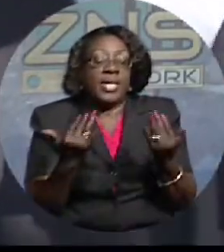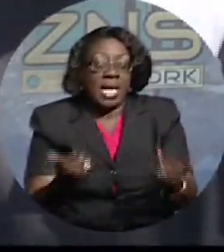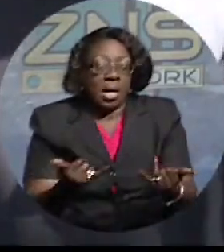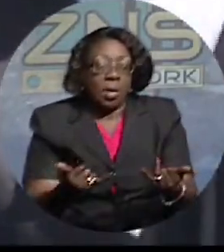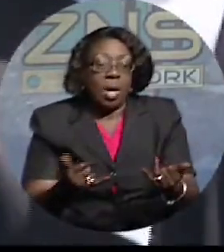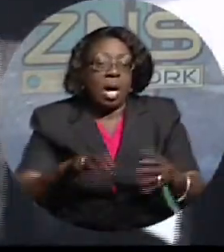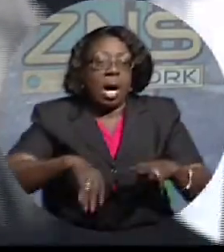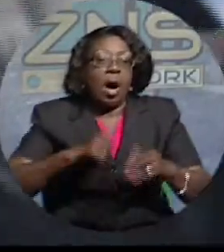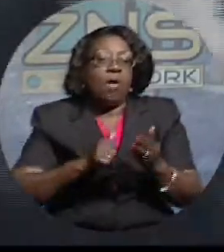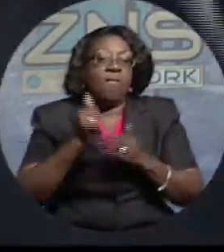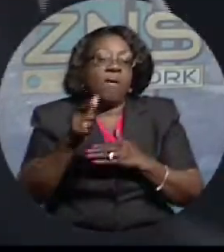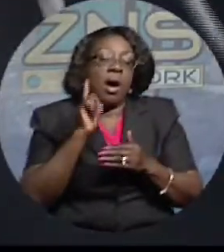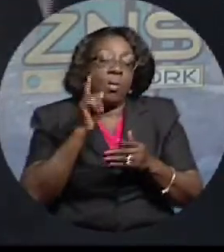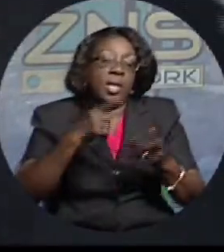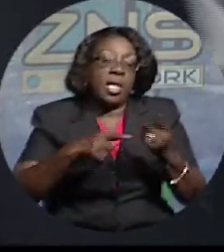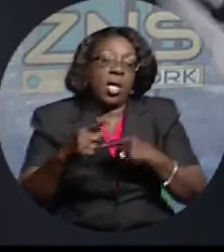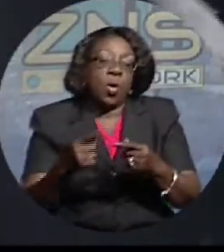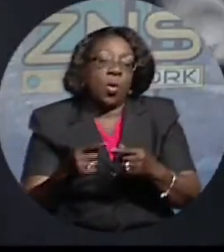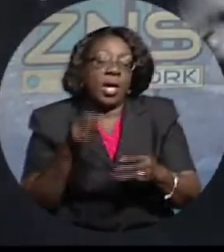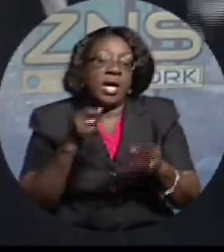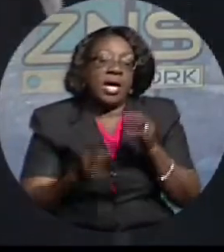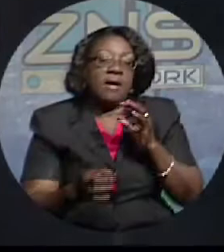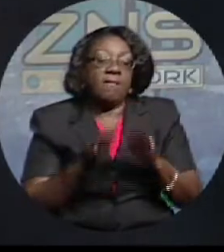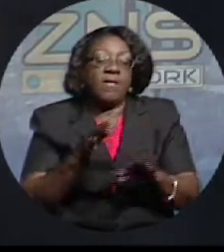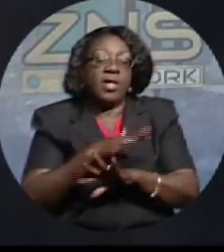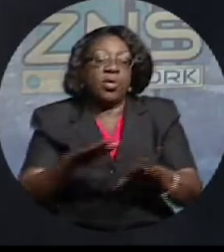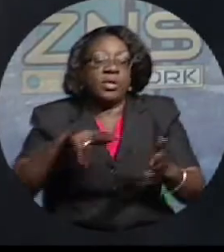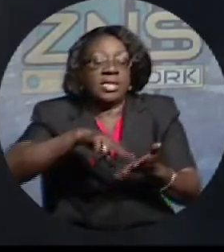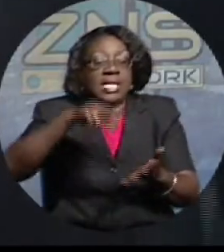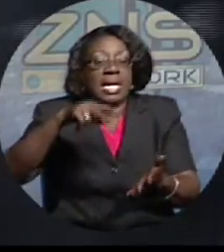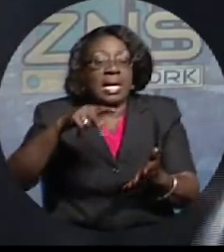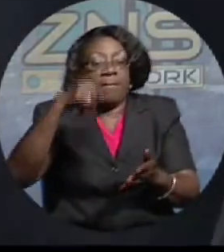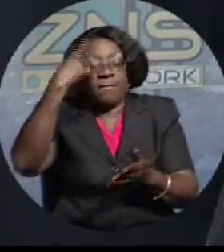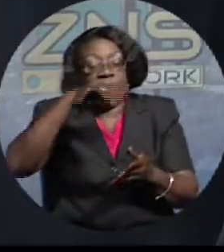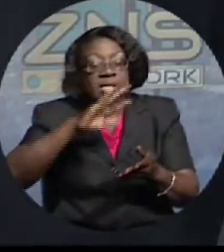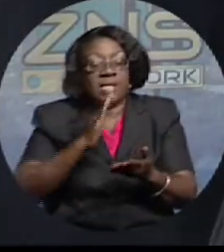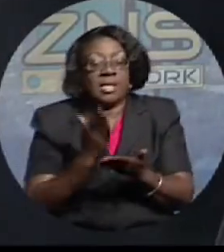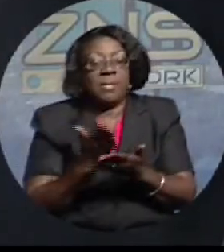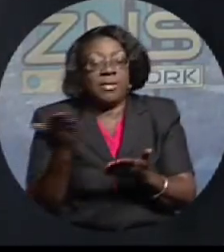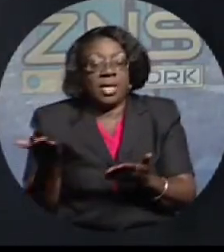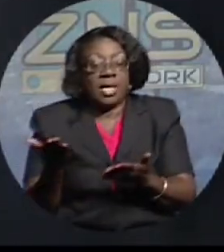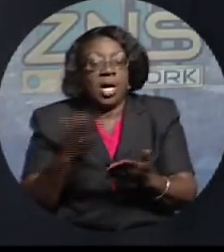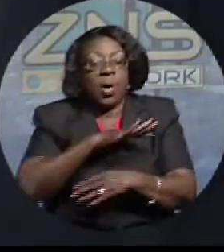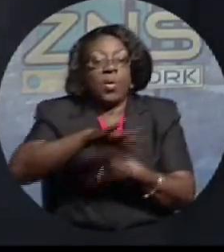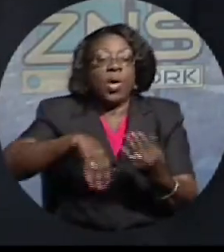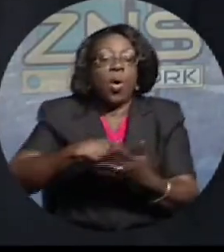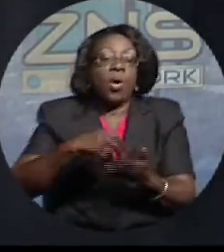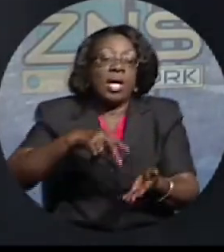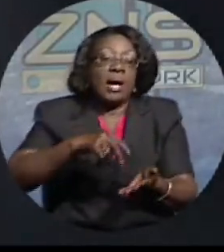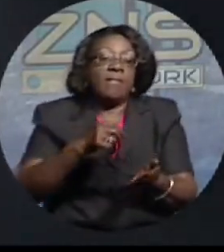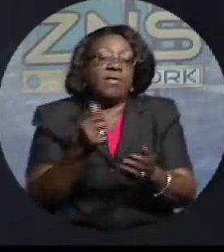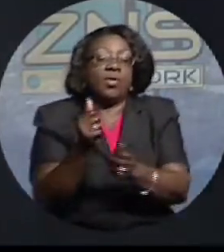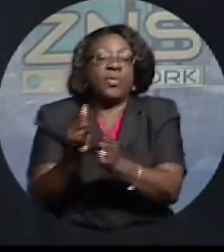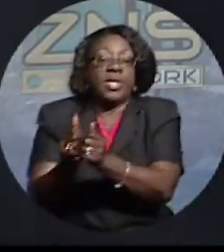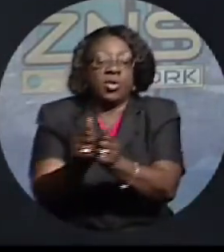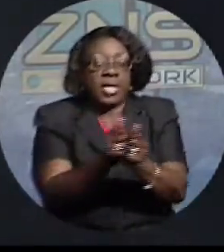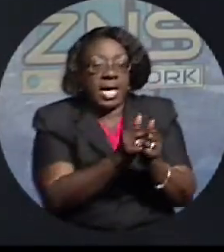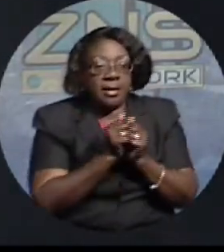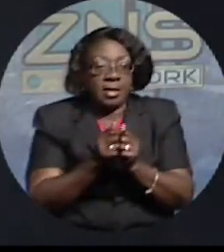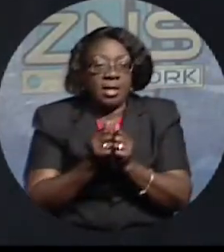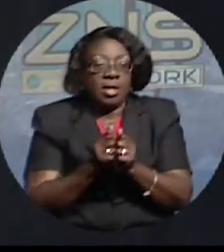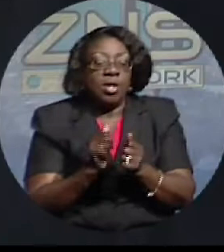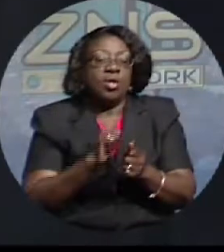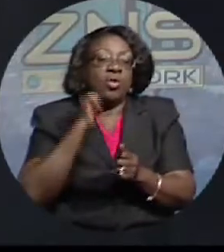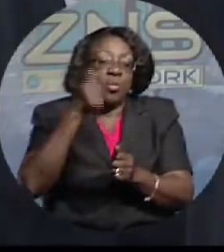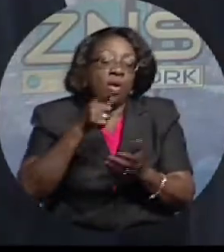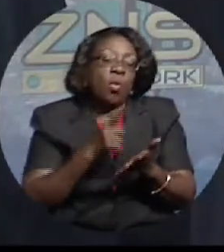go if we don't stand up for something. So we all have to stand up. Today it's the stenographers being taken out. Tomorrow, what